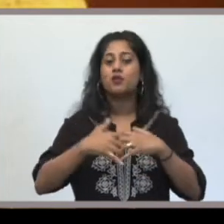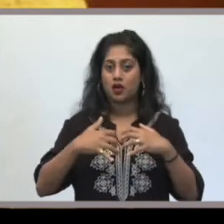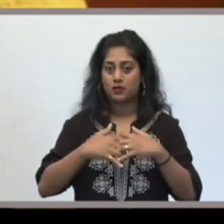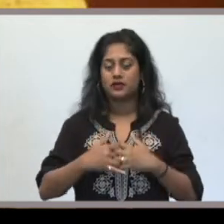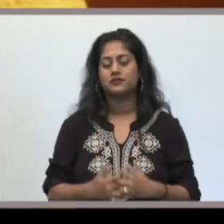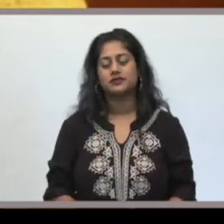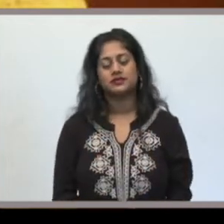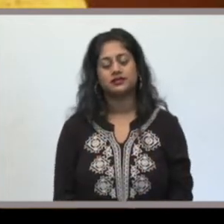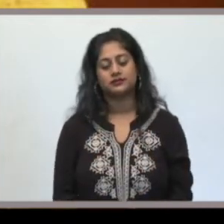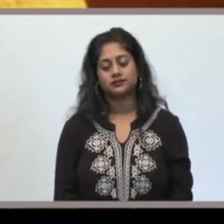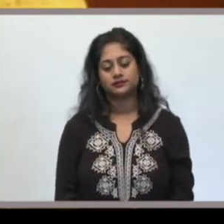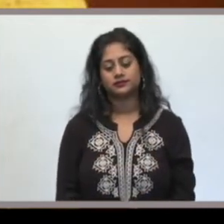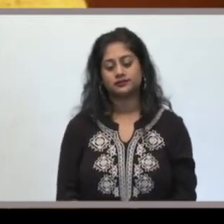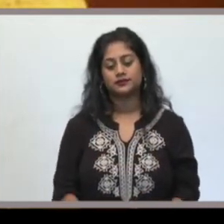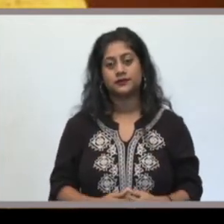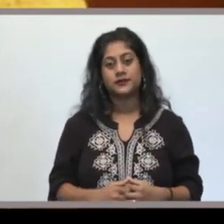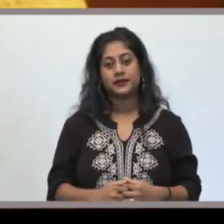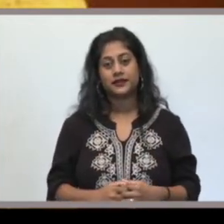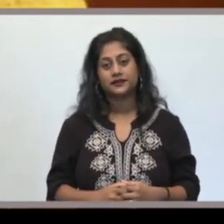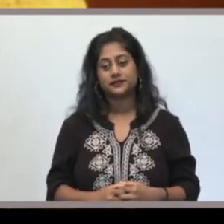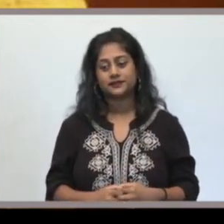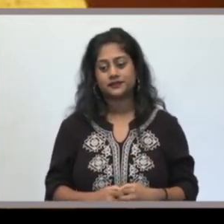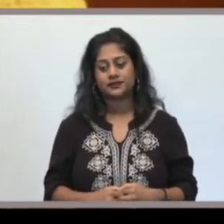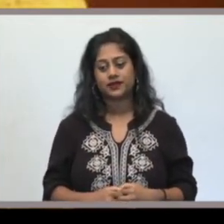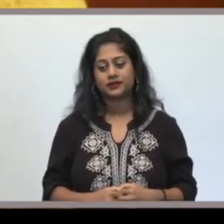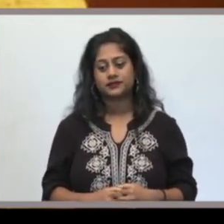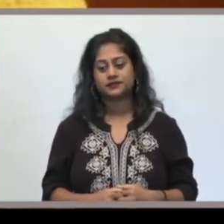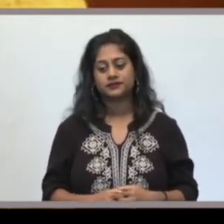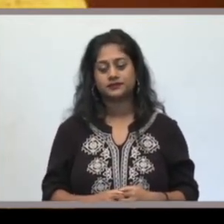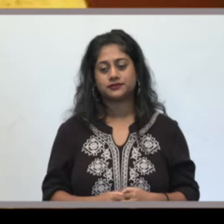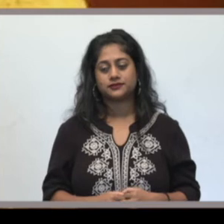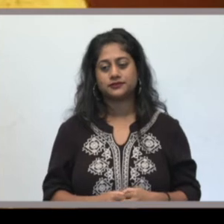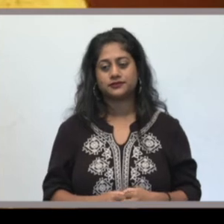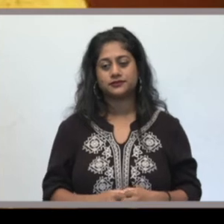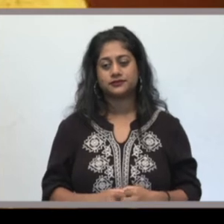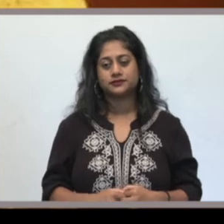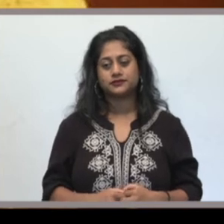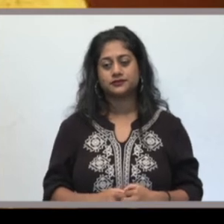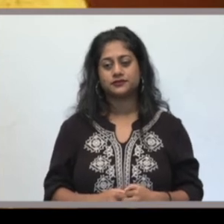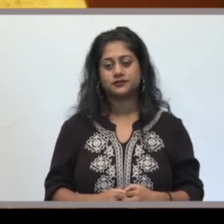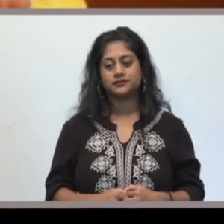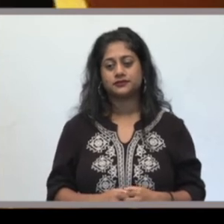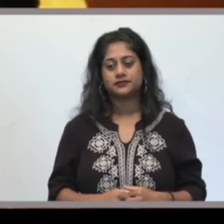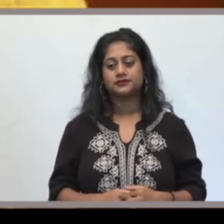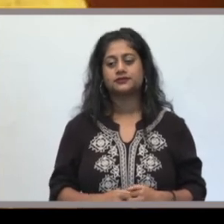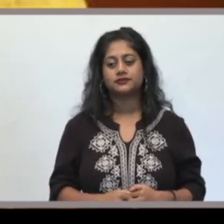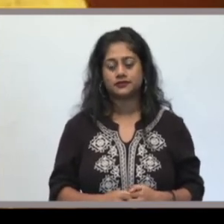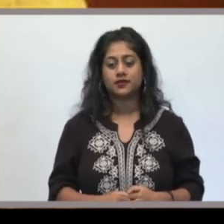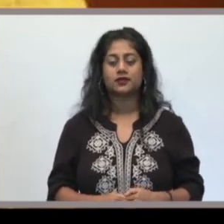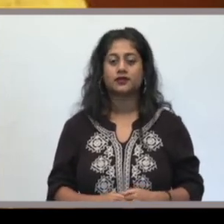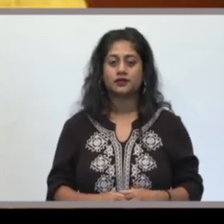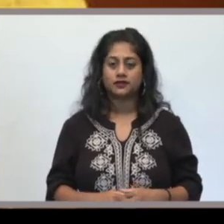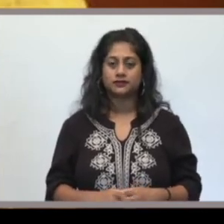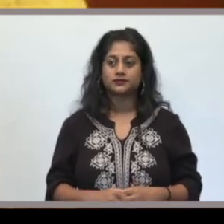comfort. It's amazing what some people will try to do just to be comforted. You know, they'll take to pills, they